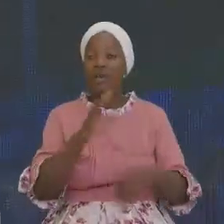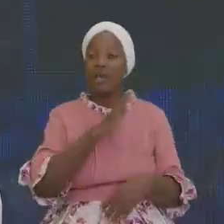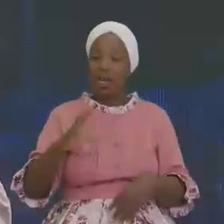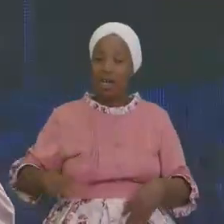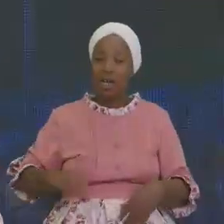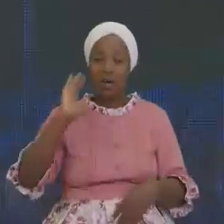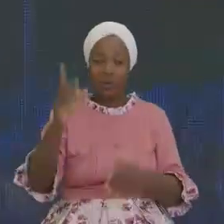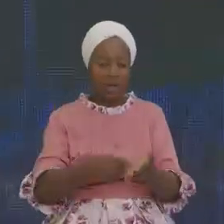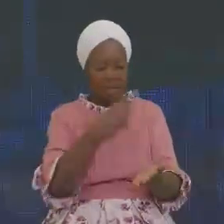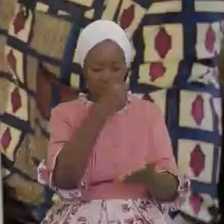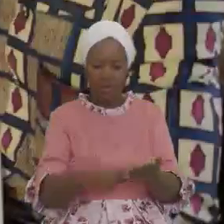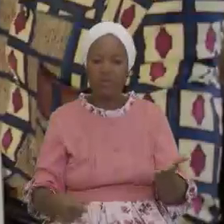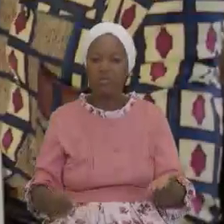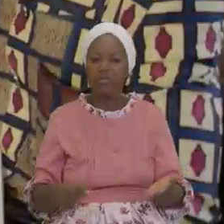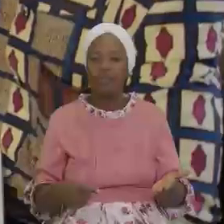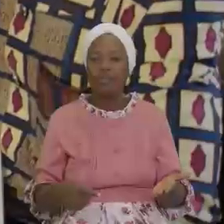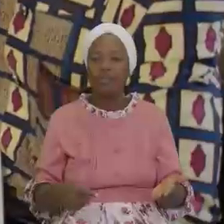cancel.